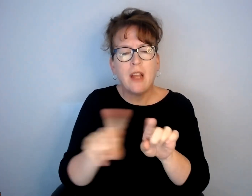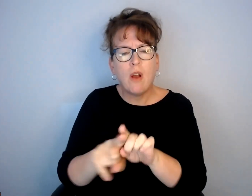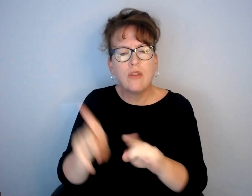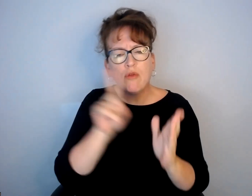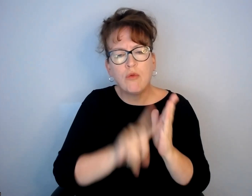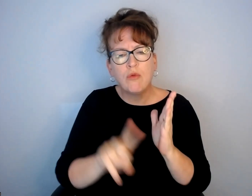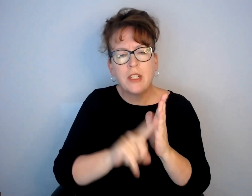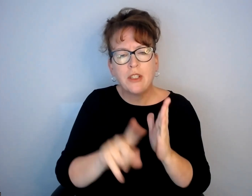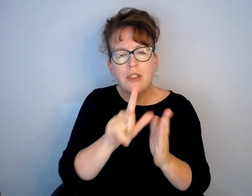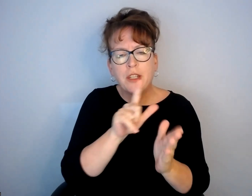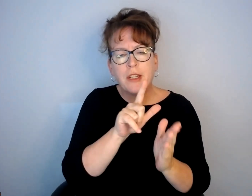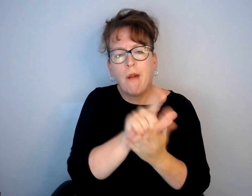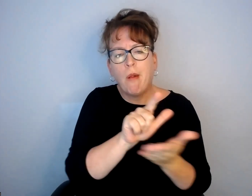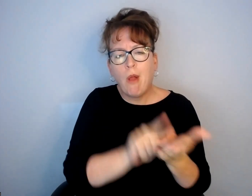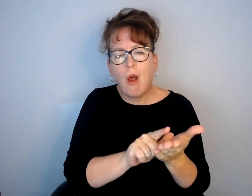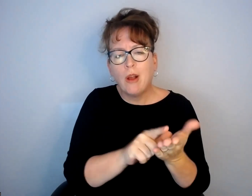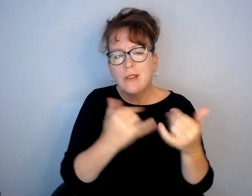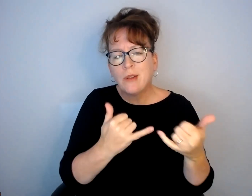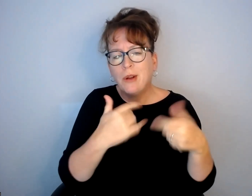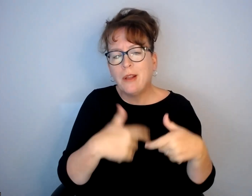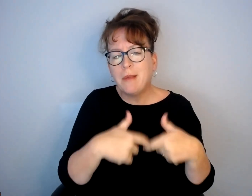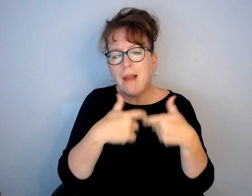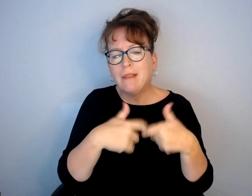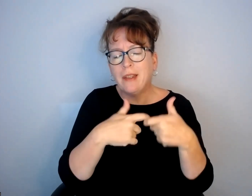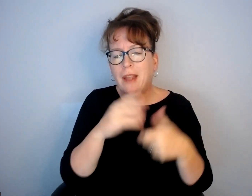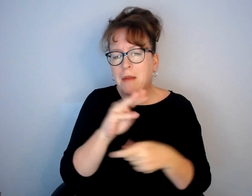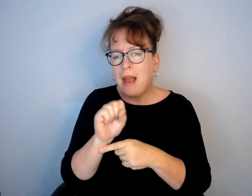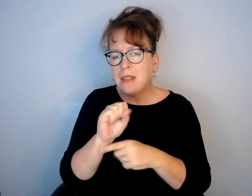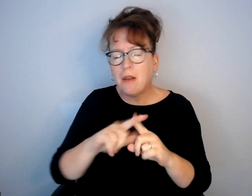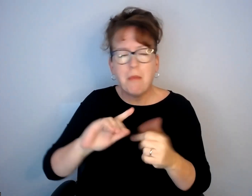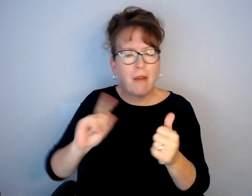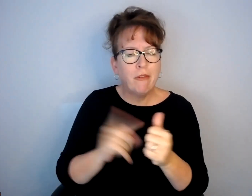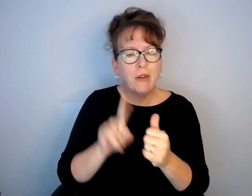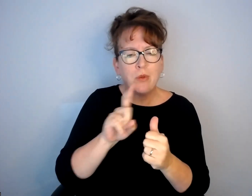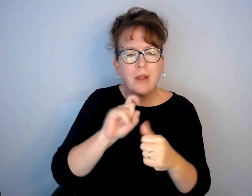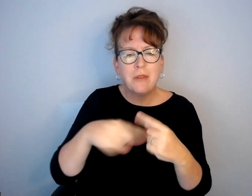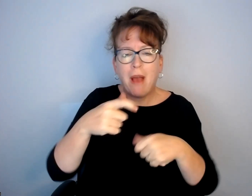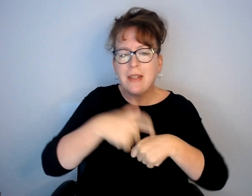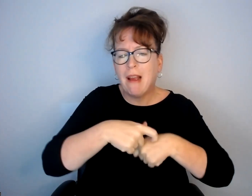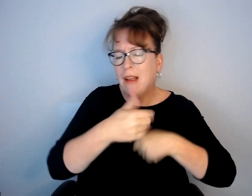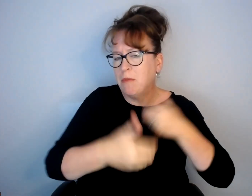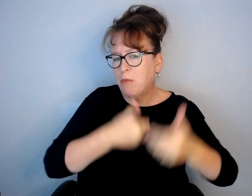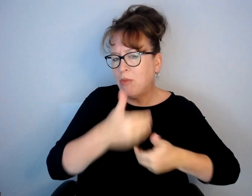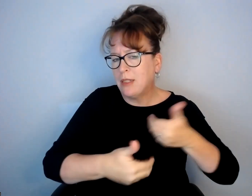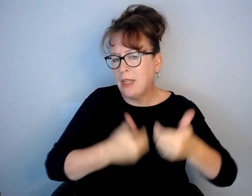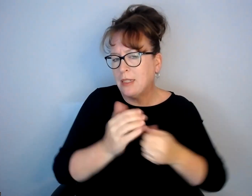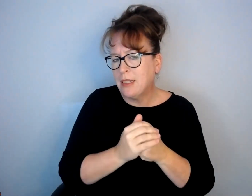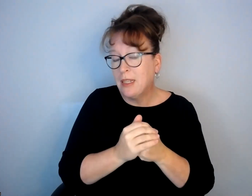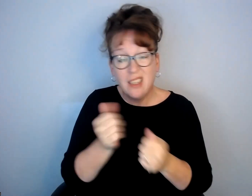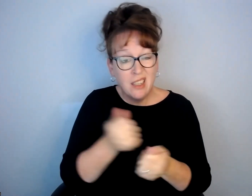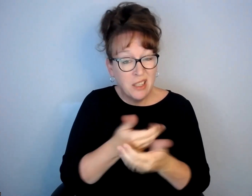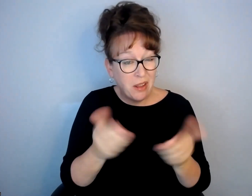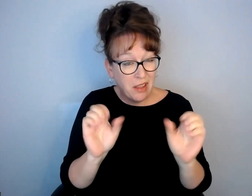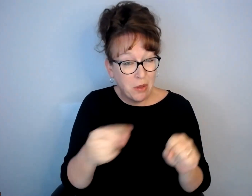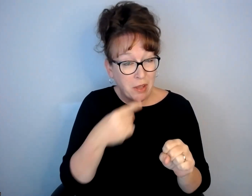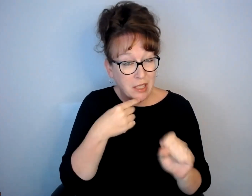in Massachusetts. And so one question is just a timing and process question. Is there anything that you can say in